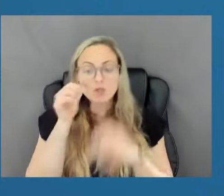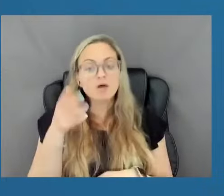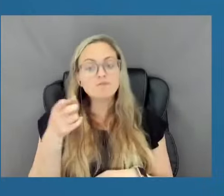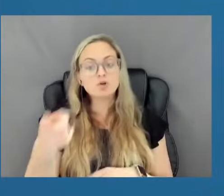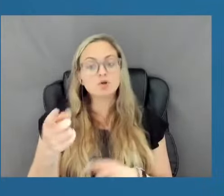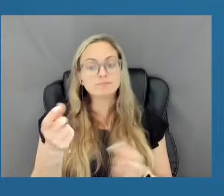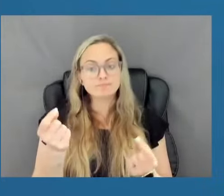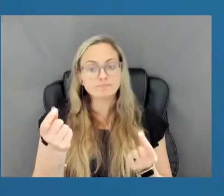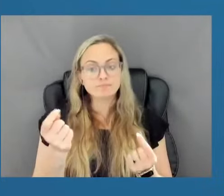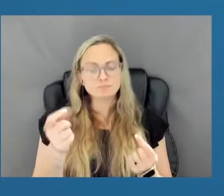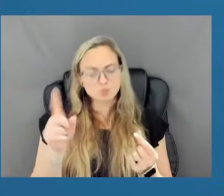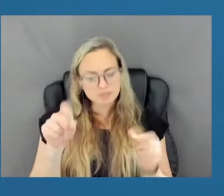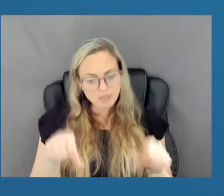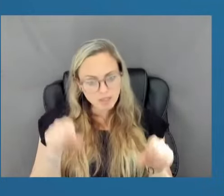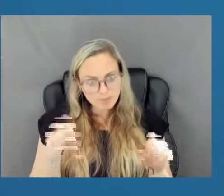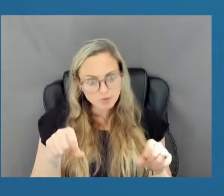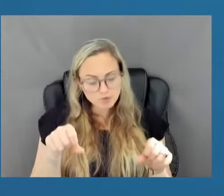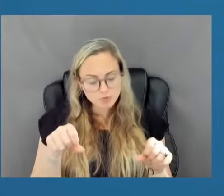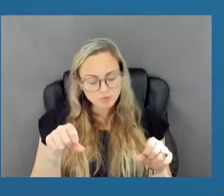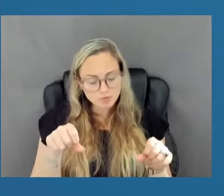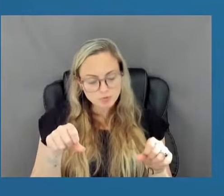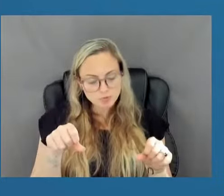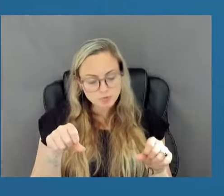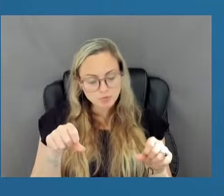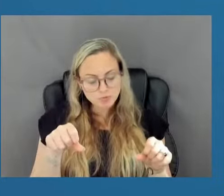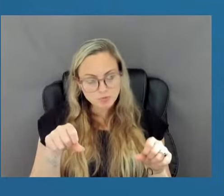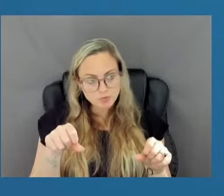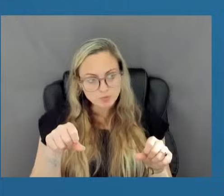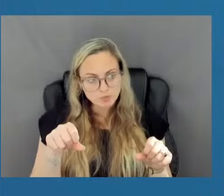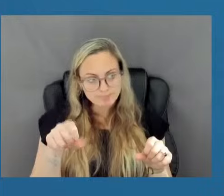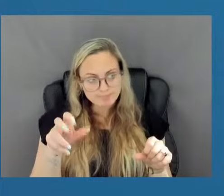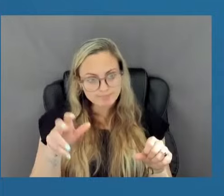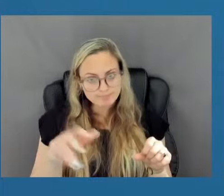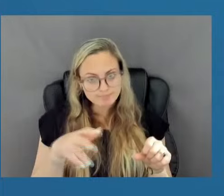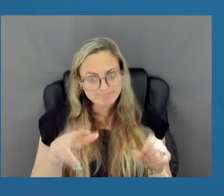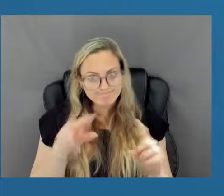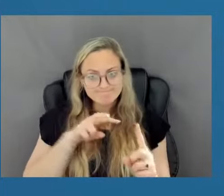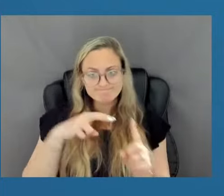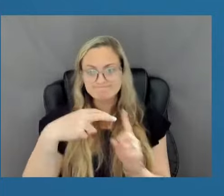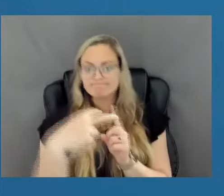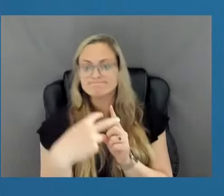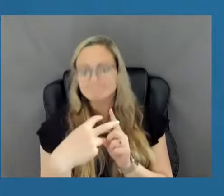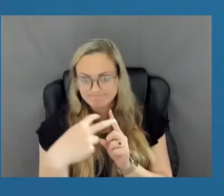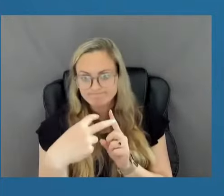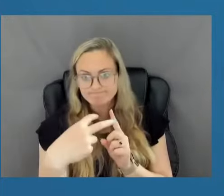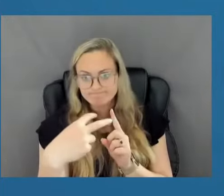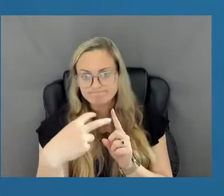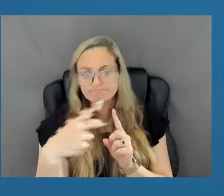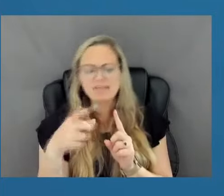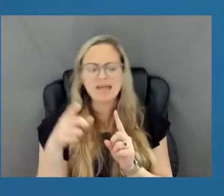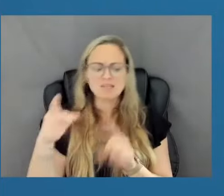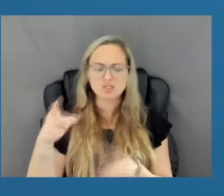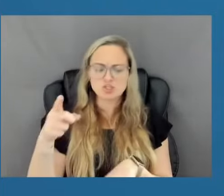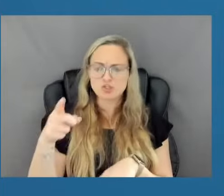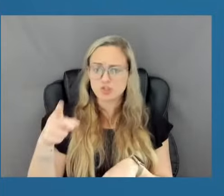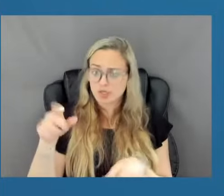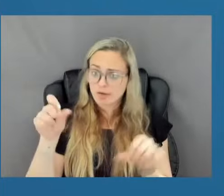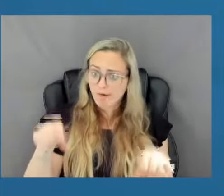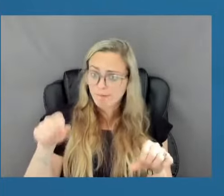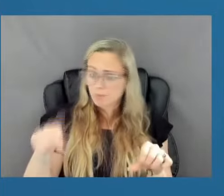to put that into a perspective, and then also she was able to